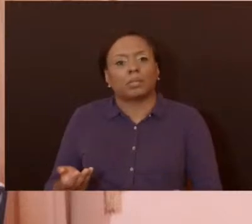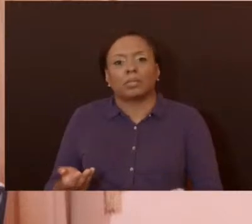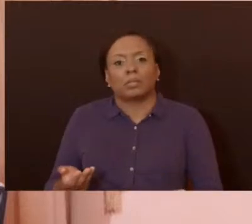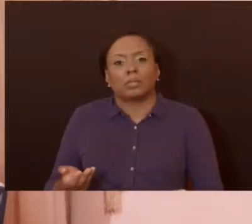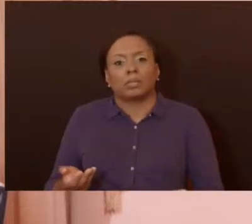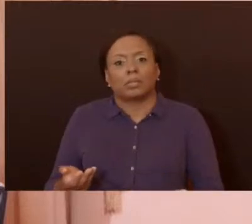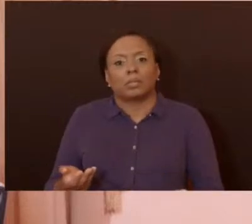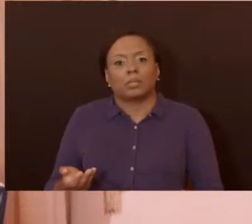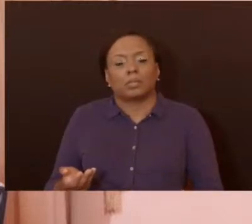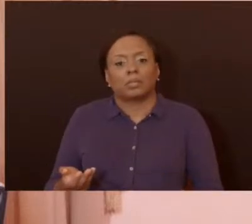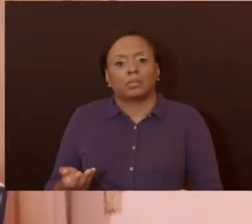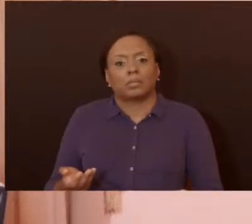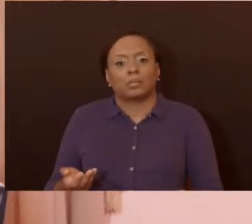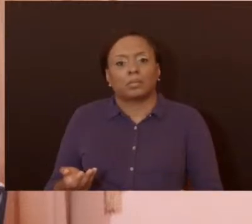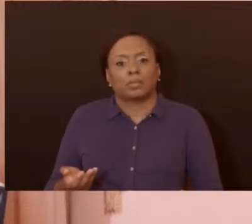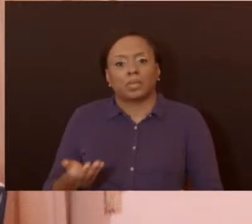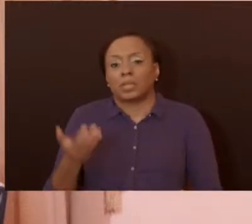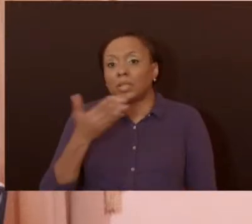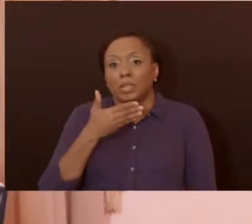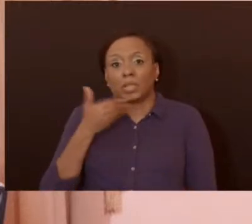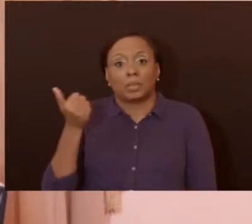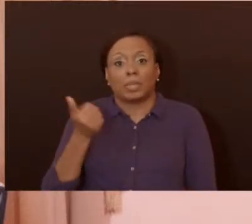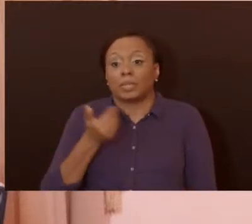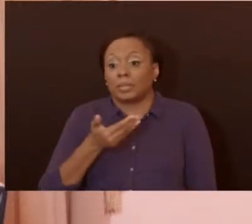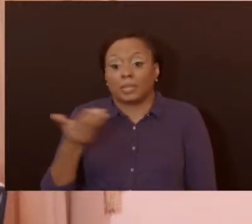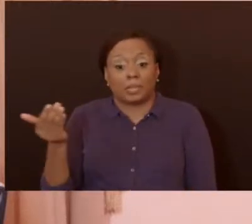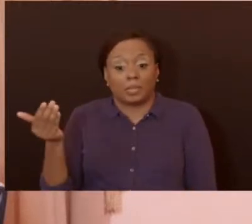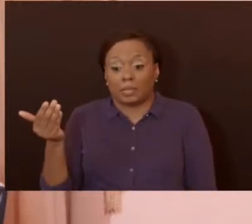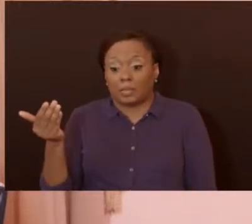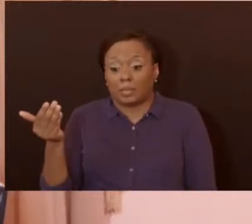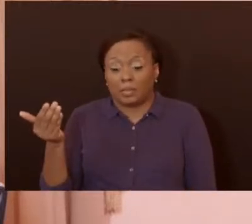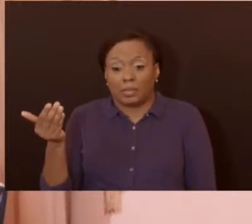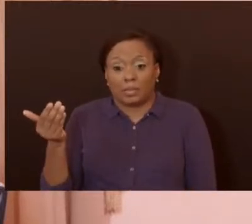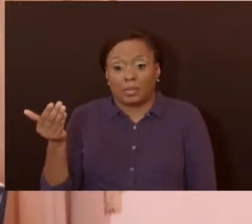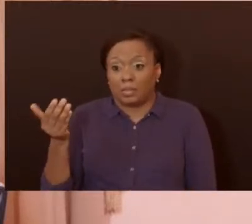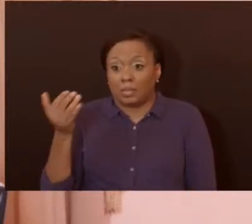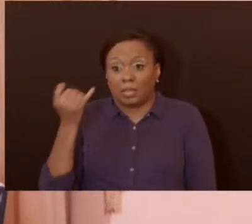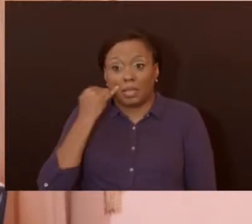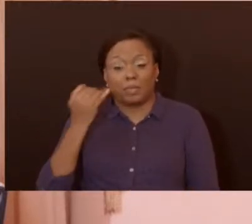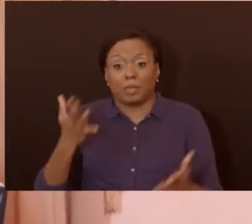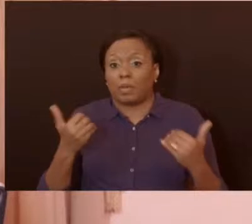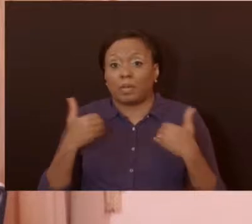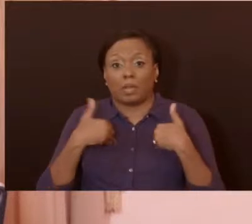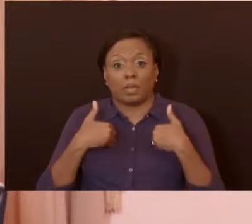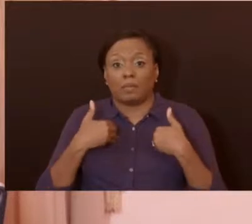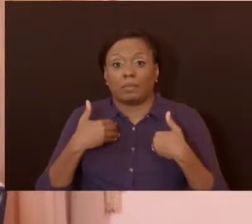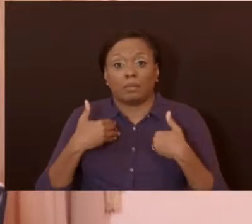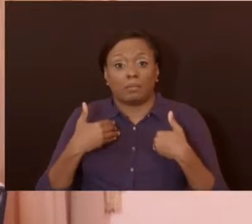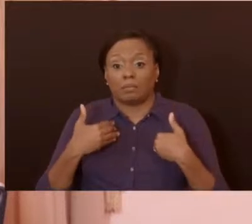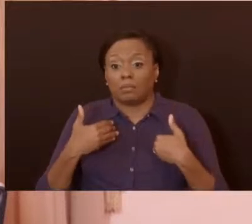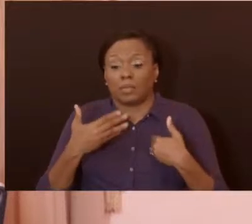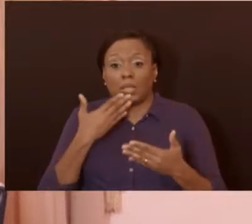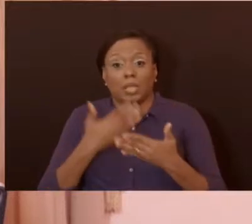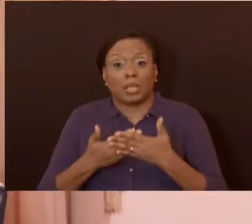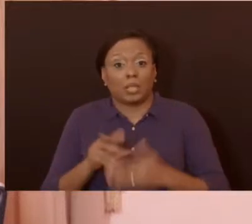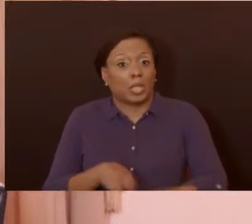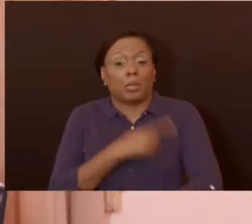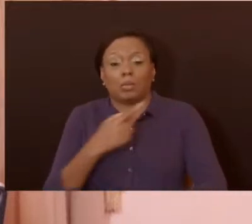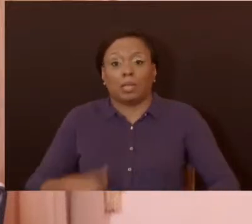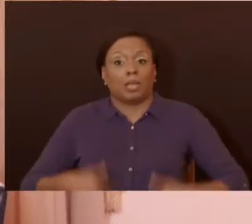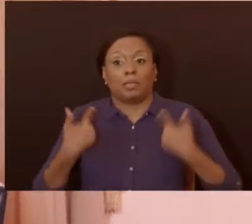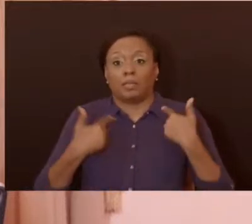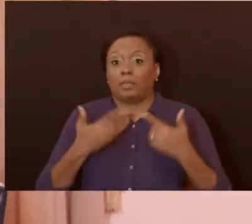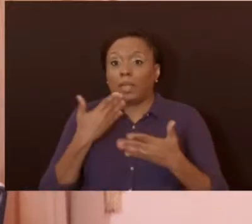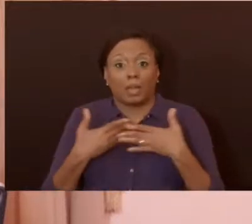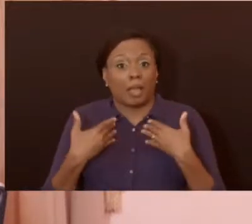I quite frankly think that the best incentive is a long life and good health. And based